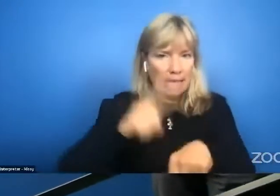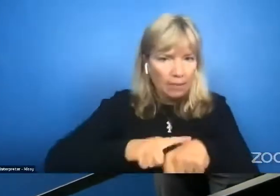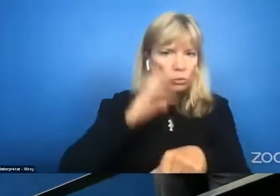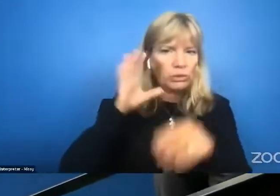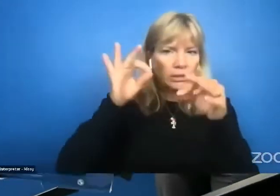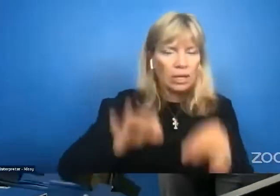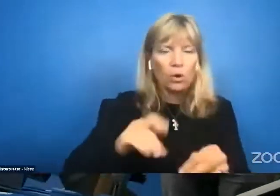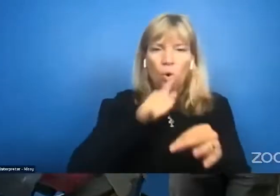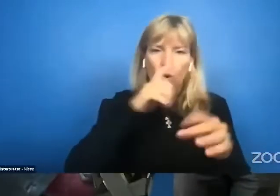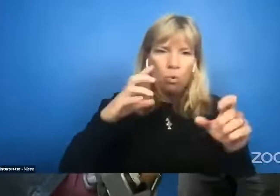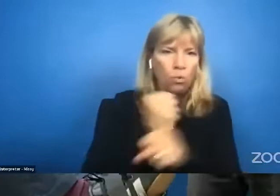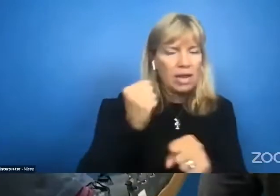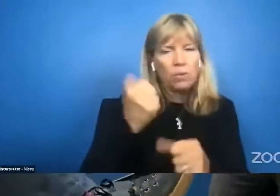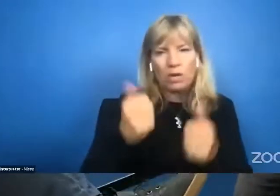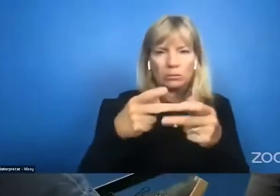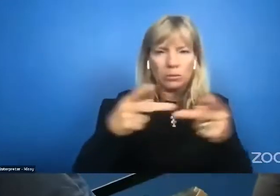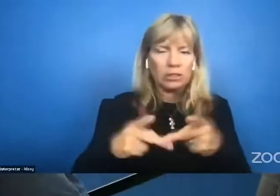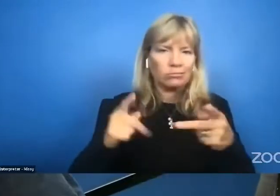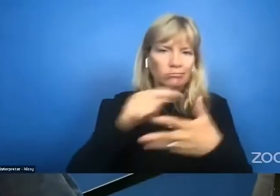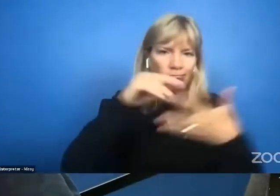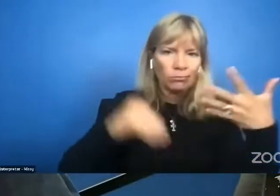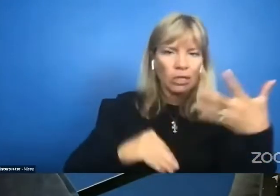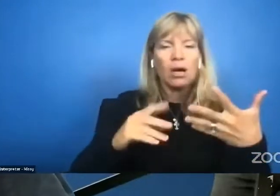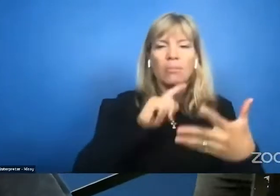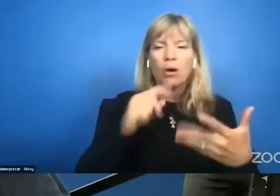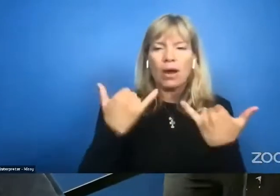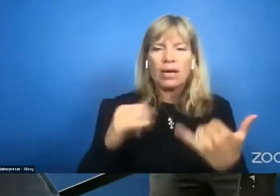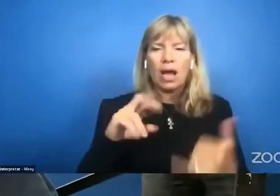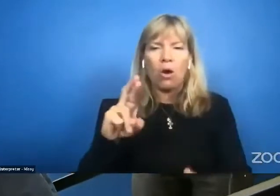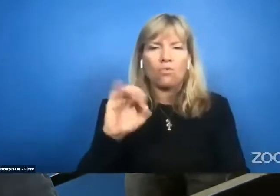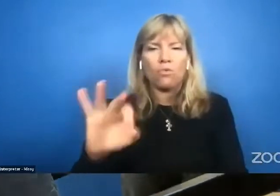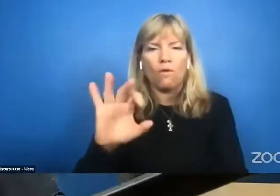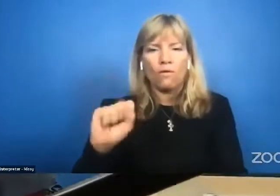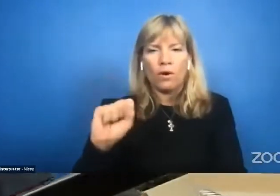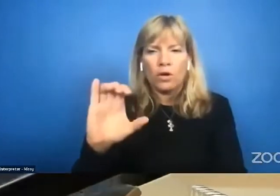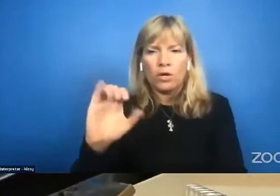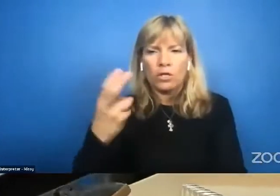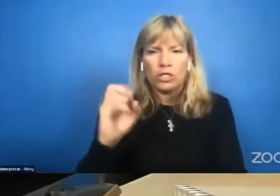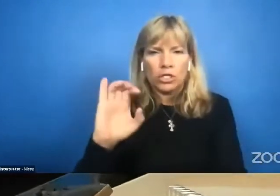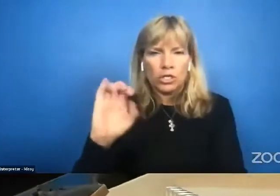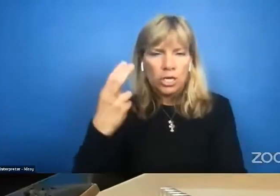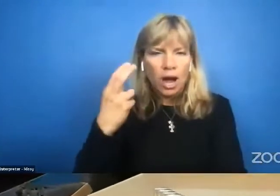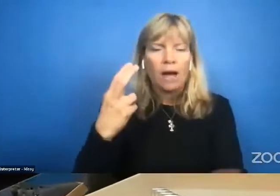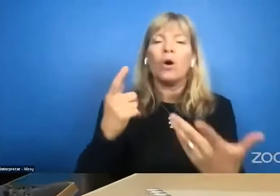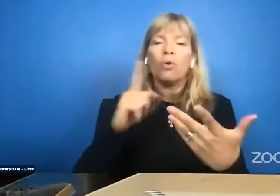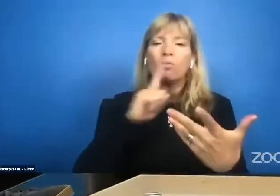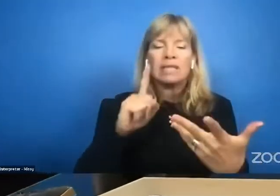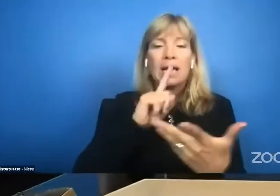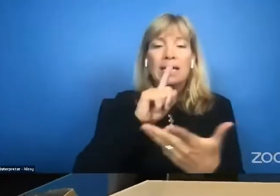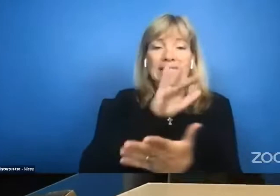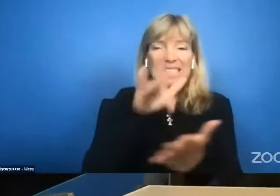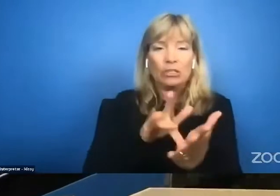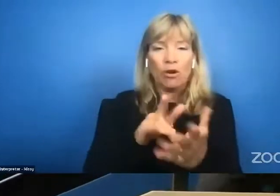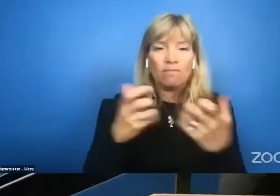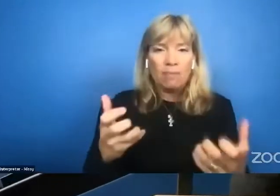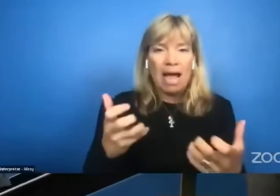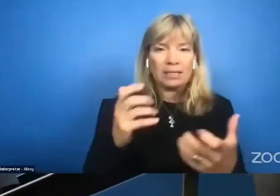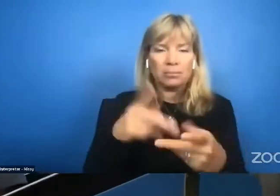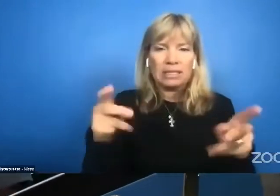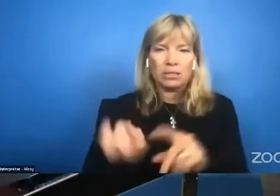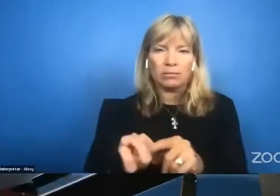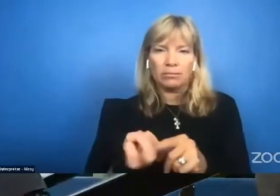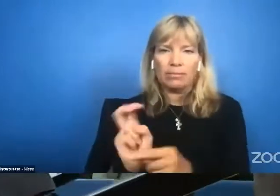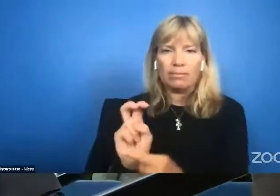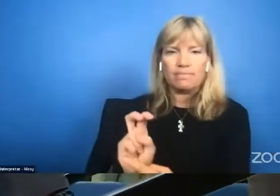But right now, Rolf Schock moving that center of mass position, climbing once again. Very smooth and